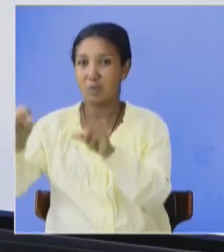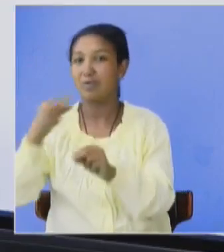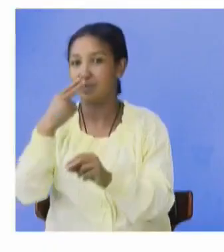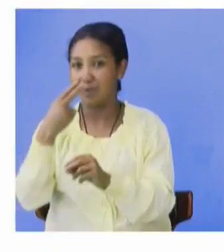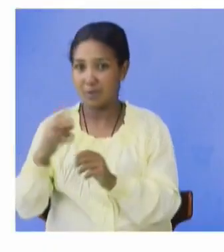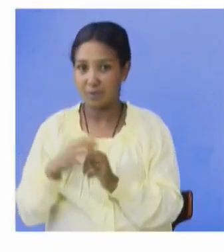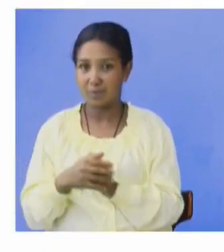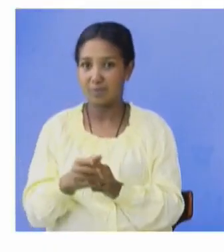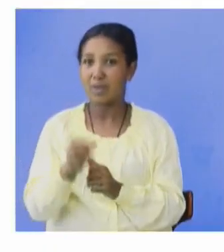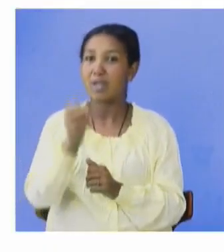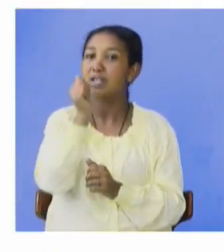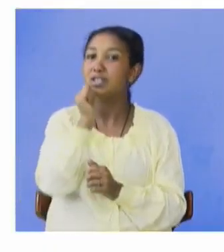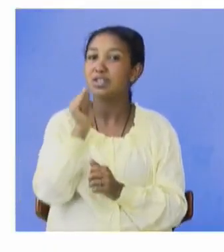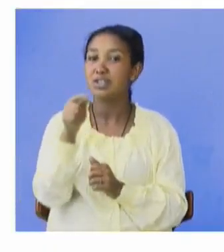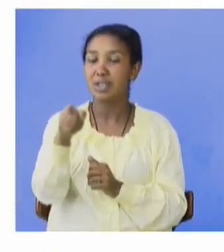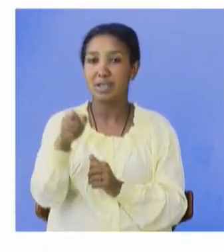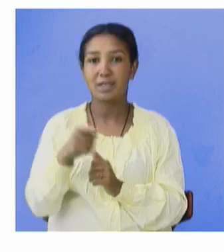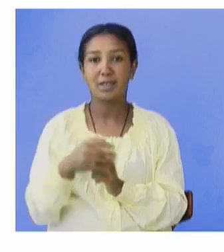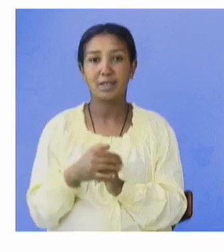mention she,